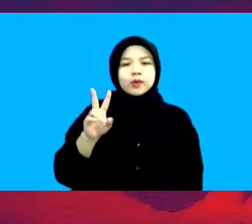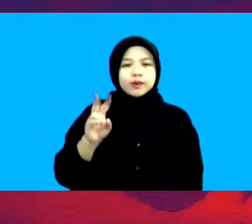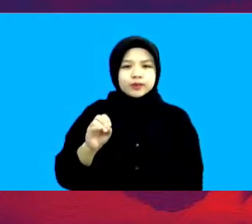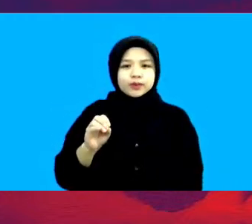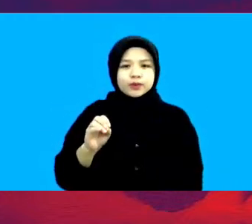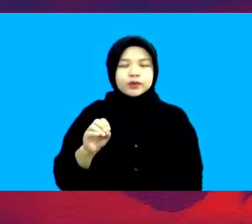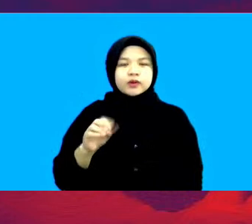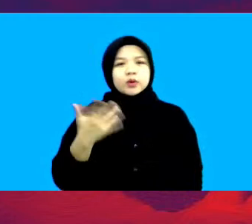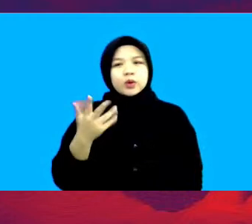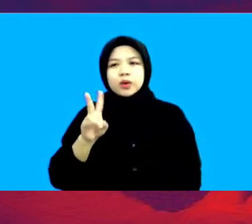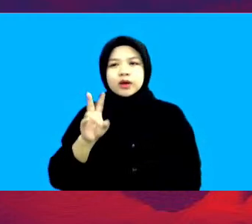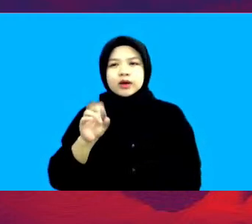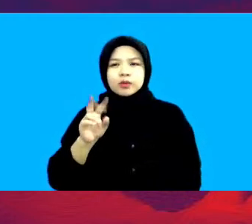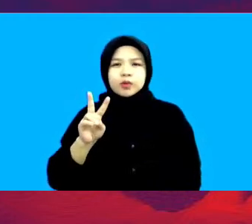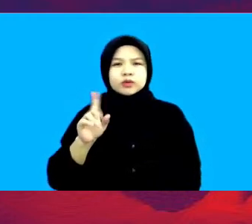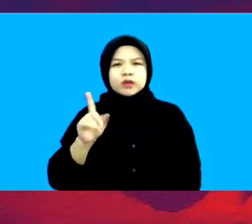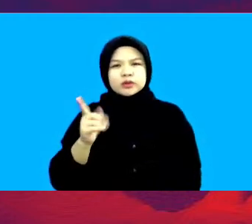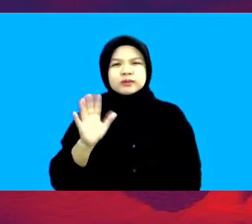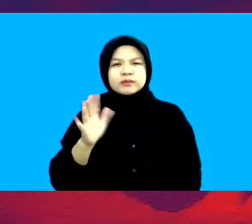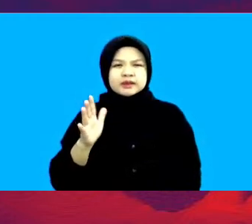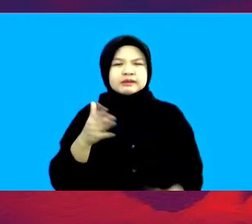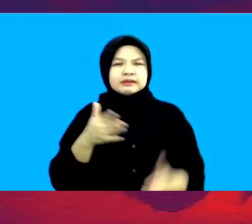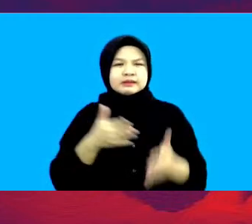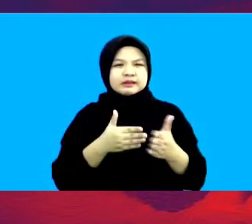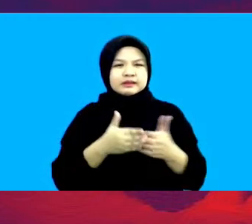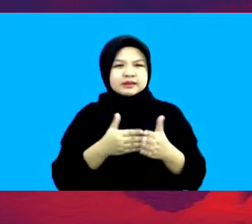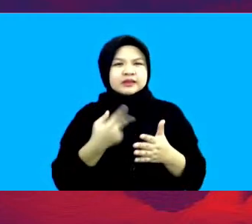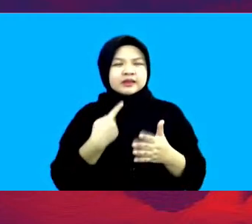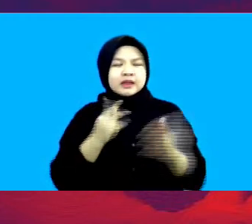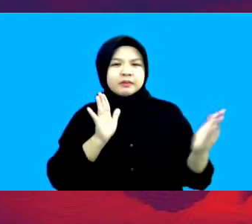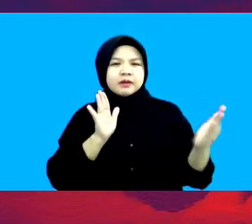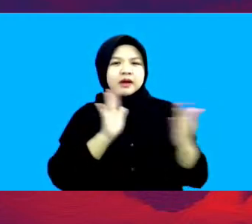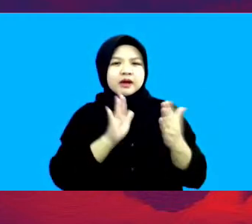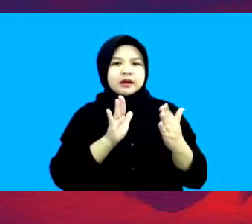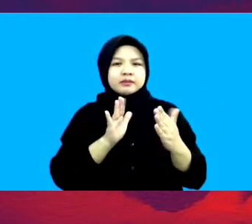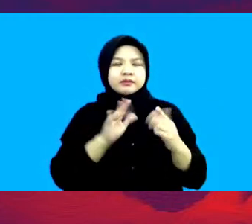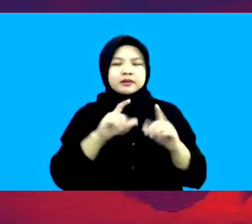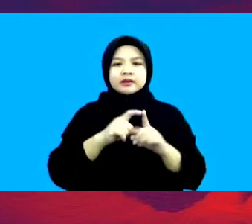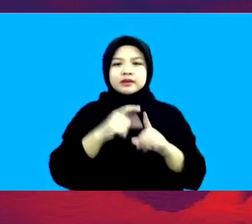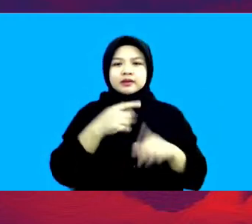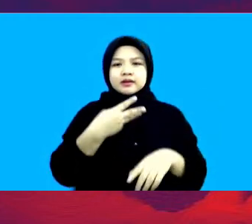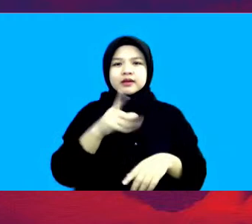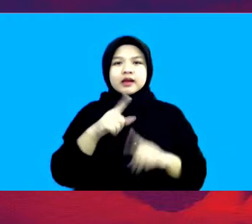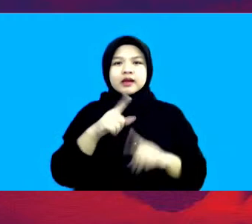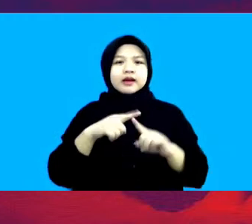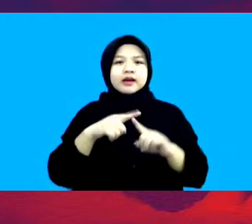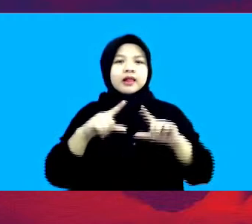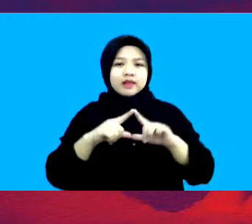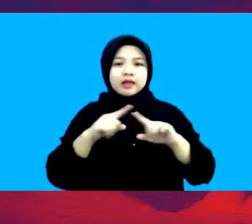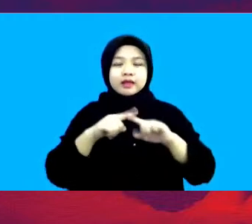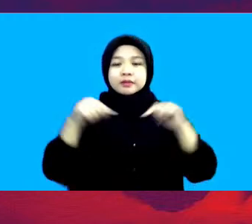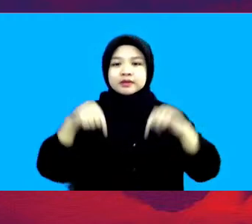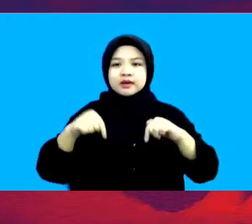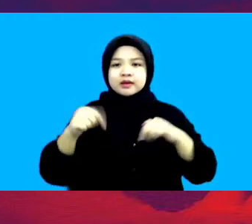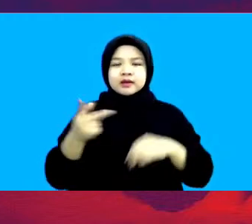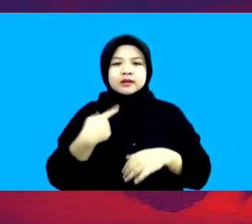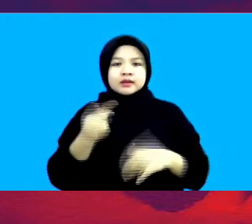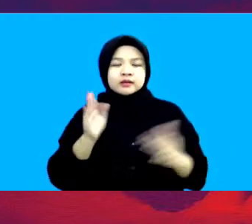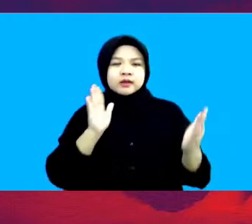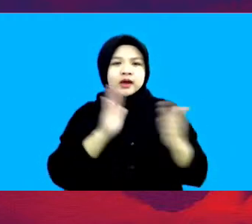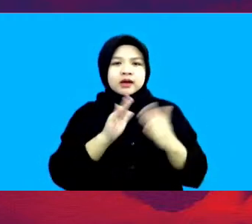2021 was also better, even though we were facing Delta. But now we are facing